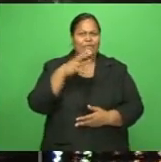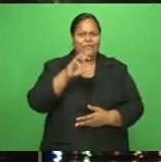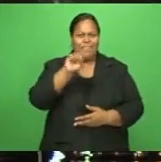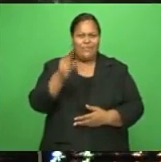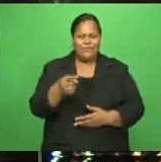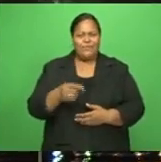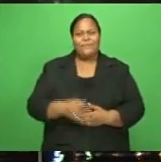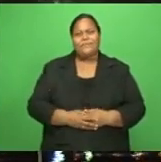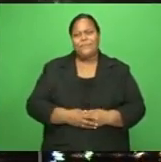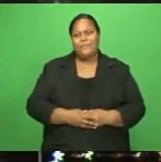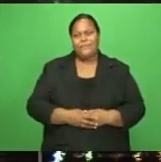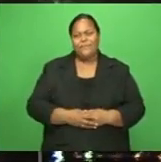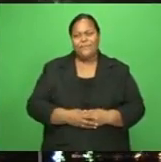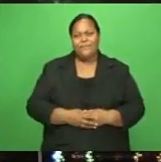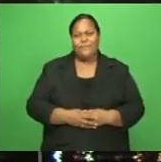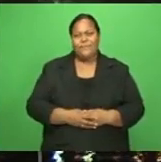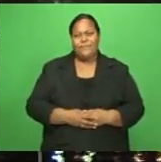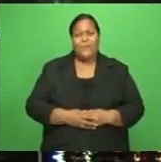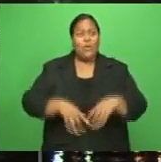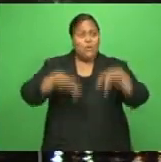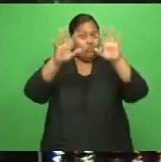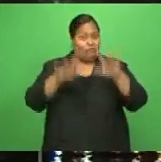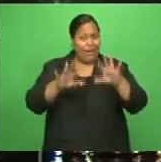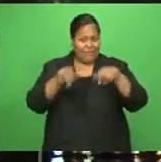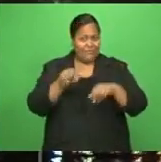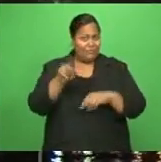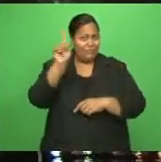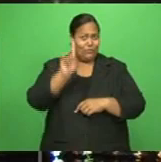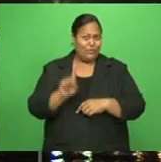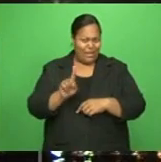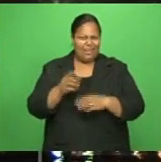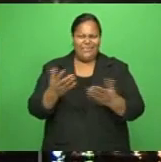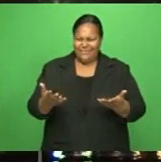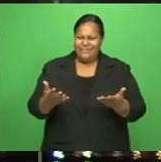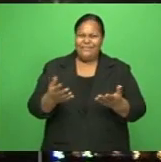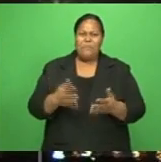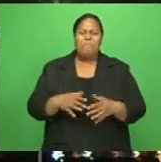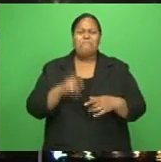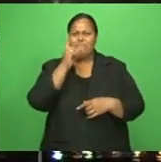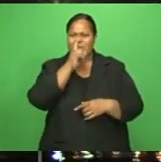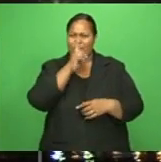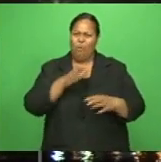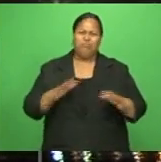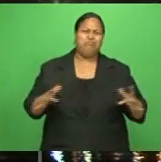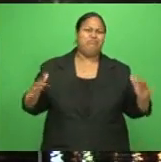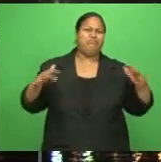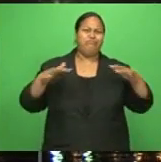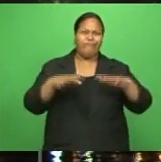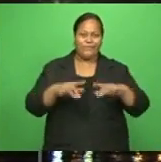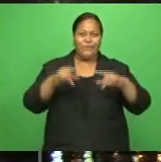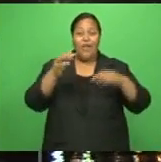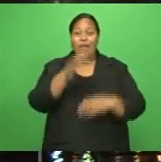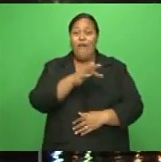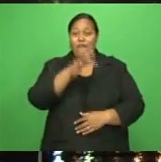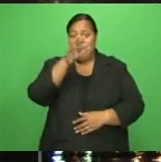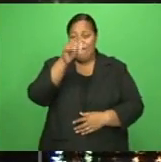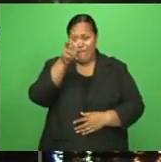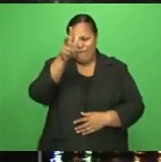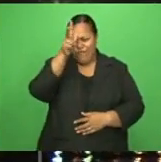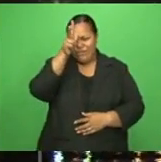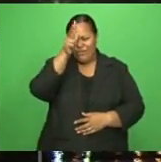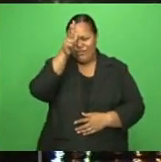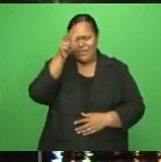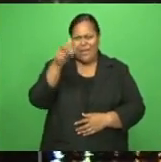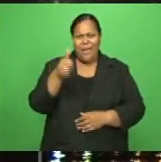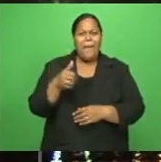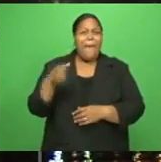Rain in Suva did little to dampen the spirits of hundreds of people who came out to mark Bastille Day with a difference. The French Embassy partnered with the